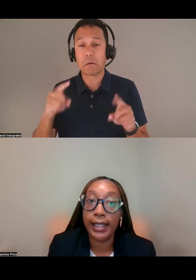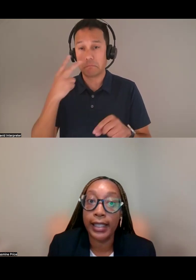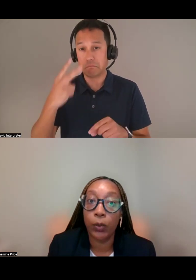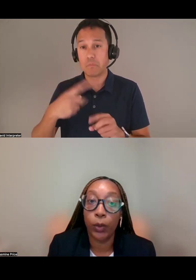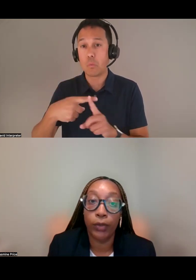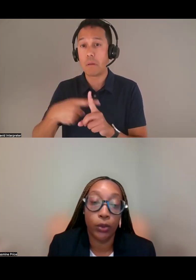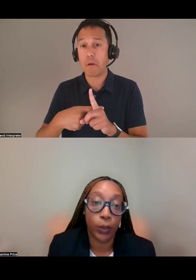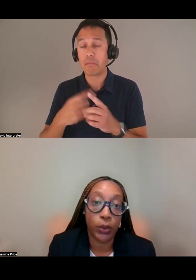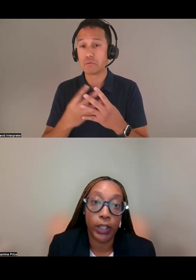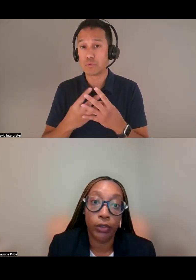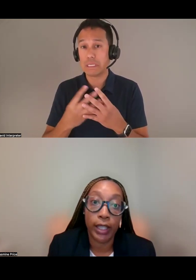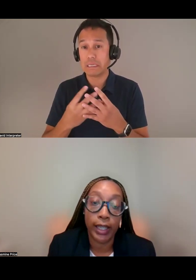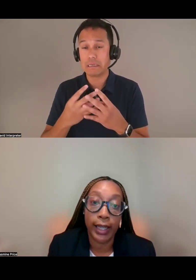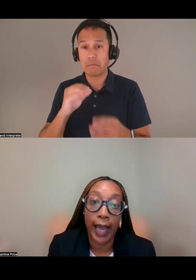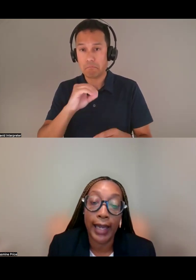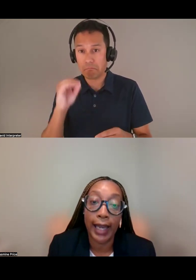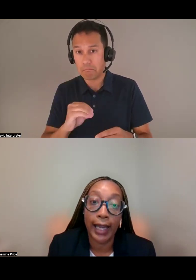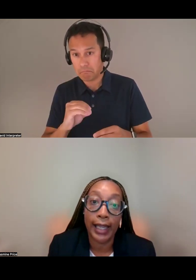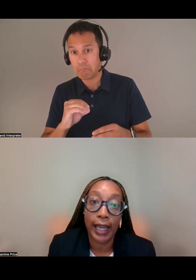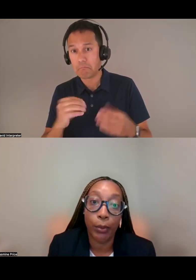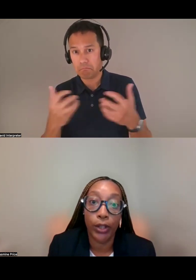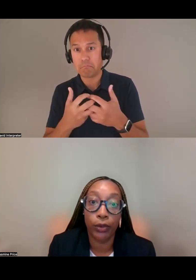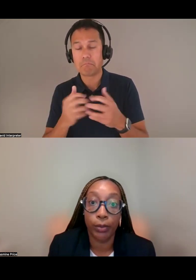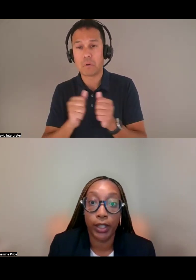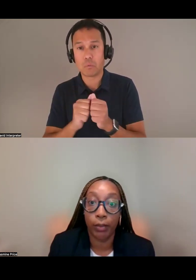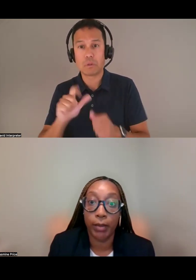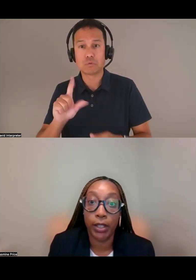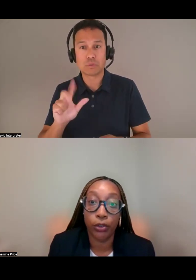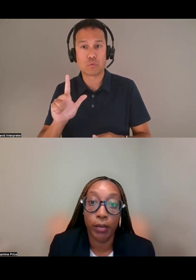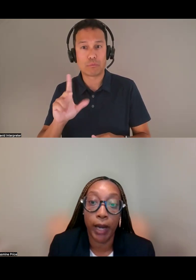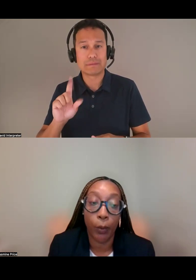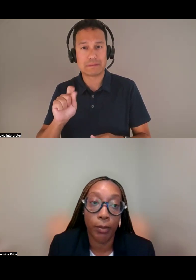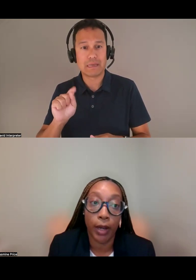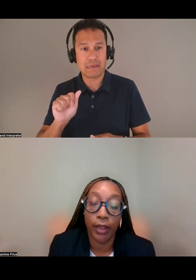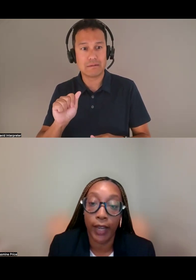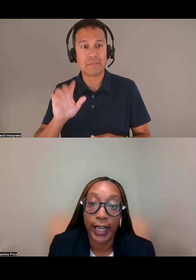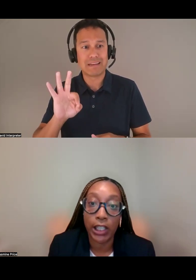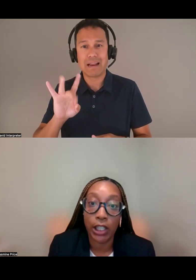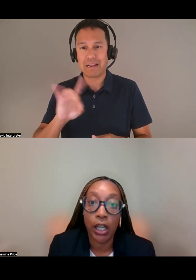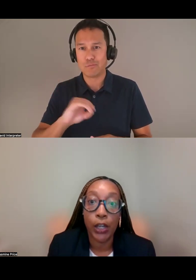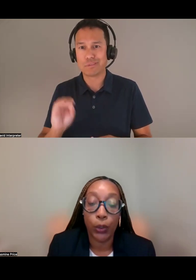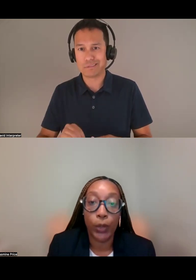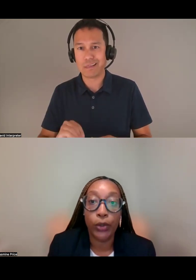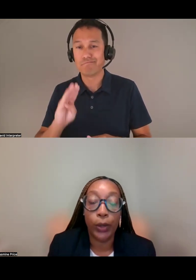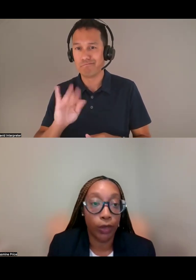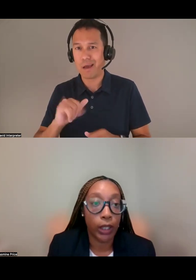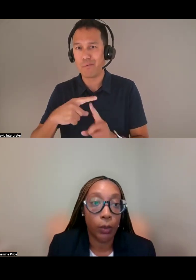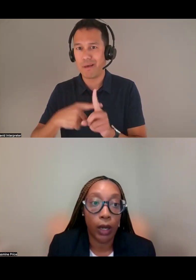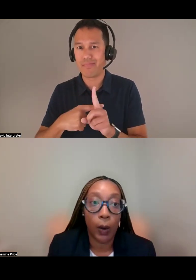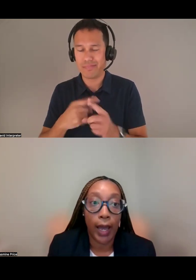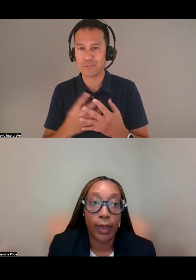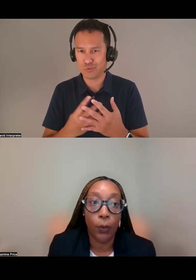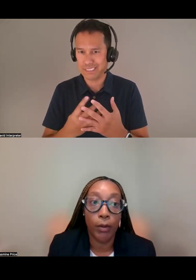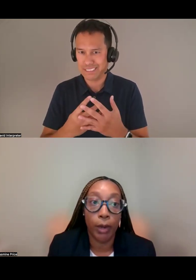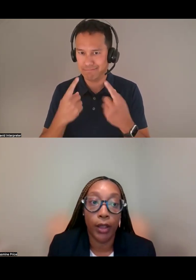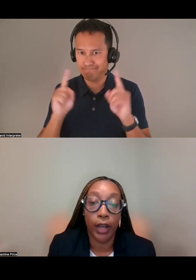is consistent with the 2023 data at 98.3% of babies screened by 1 month of age. So we are doing really